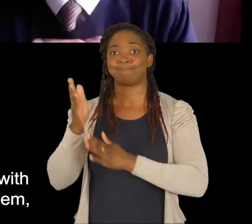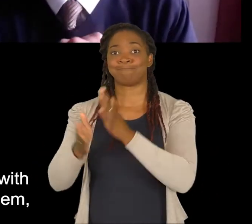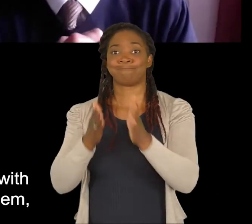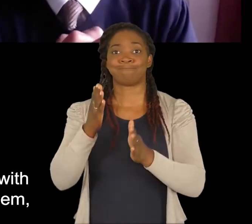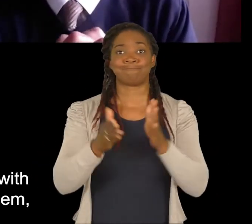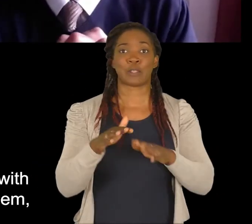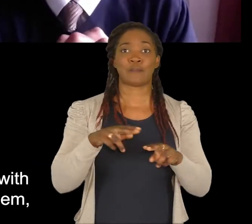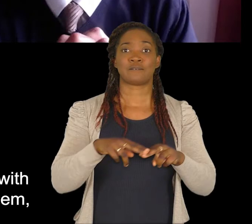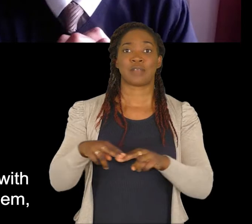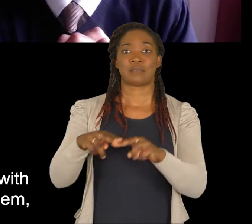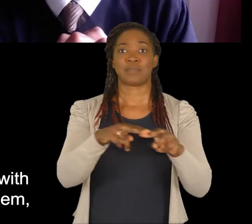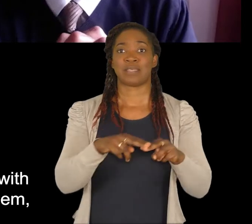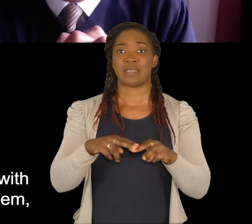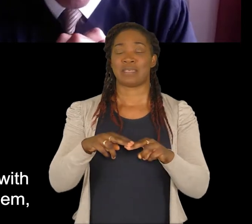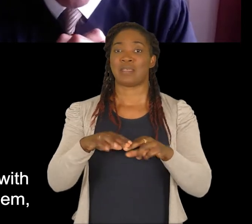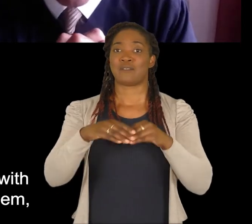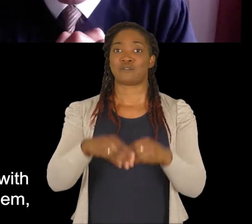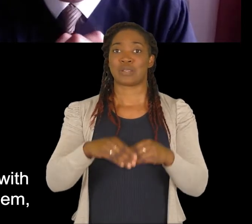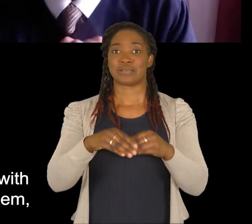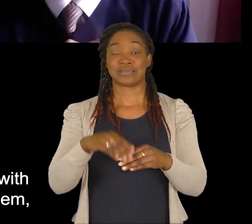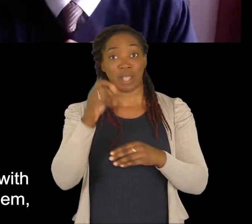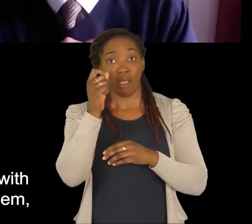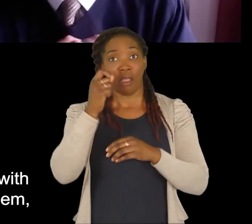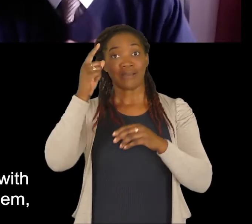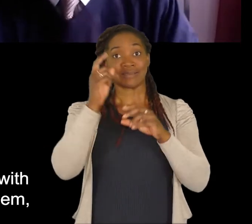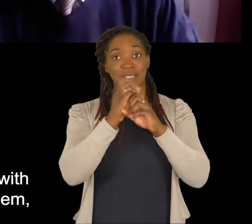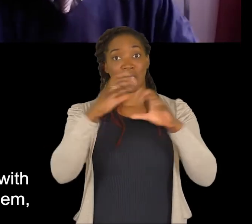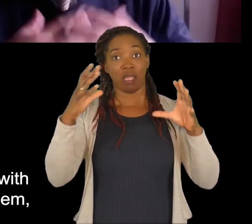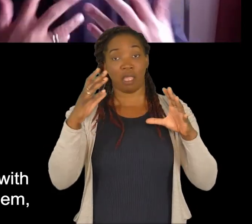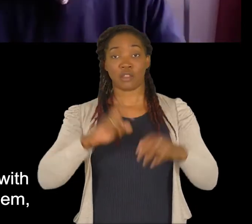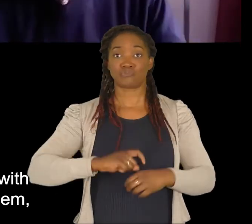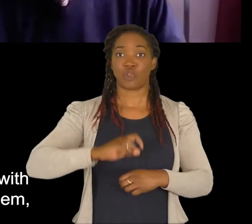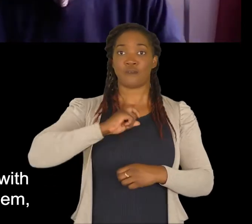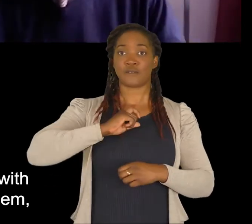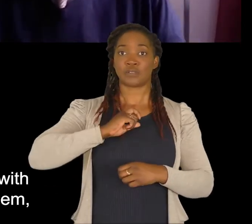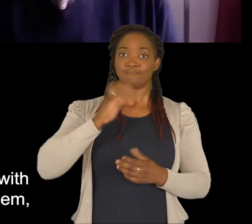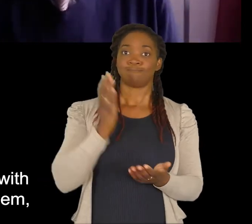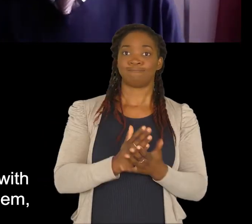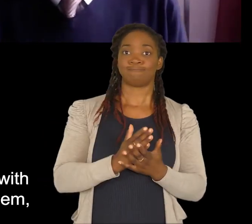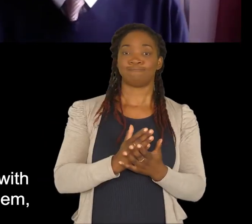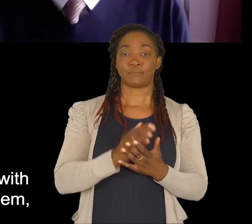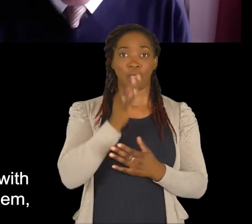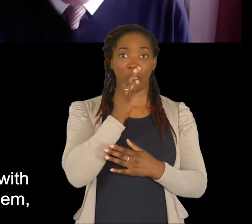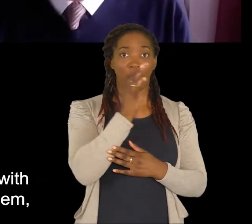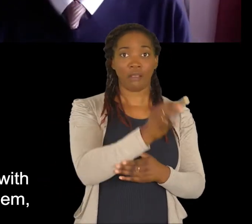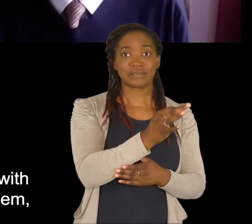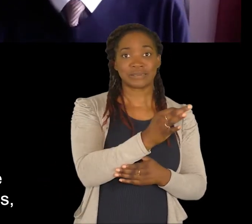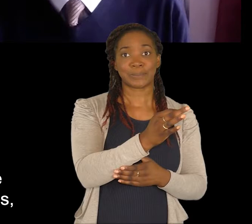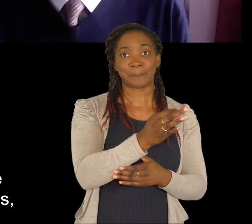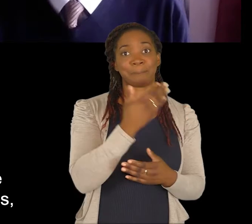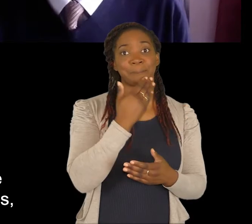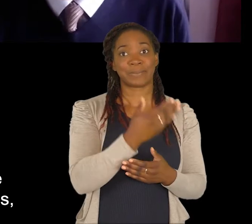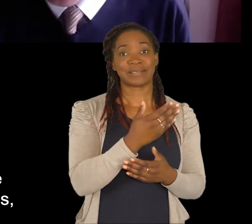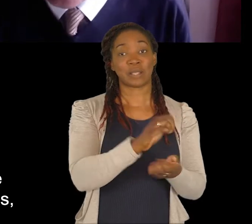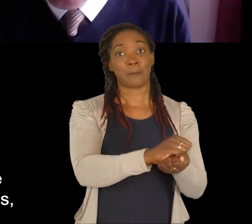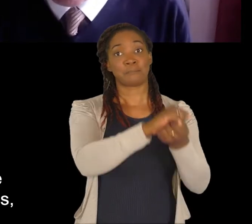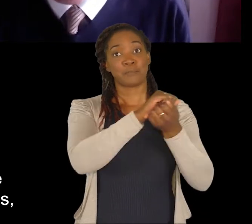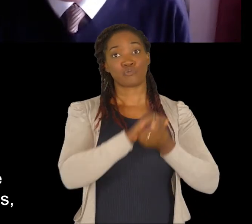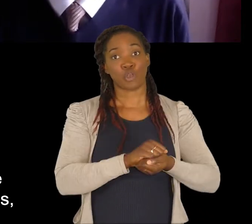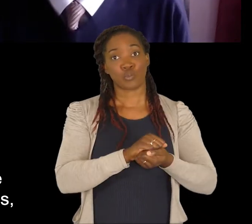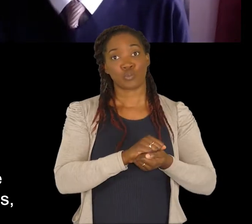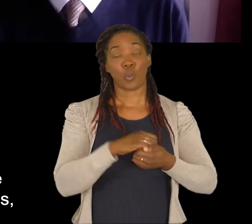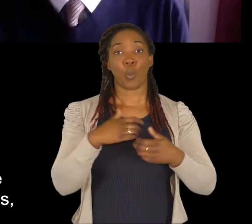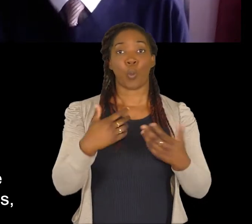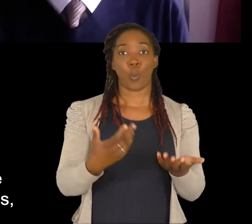to those people with your idea in a very confident way and ask them if they will either lend